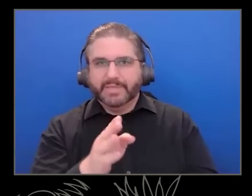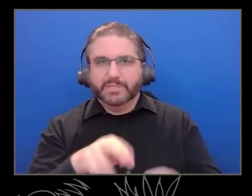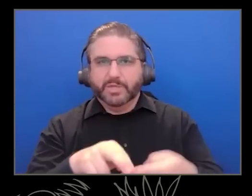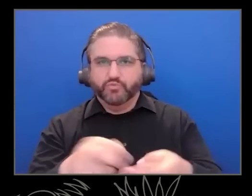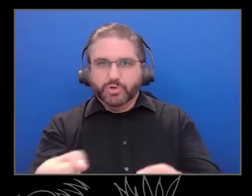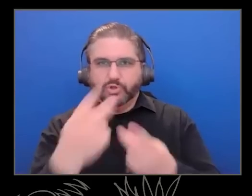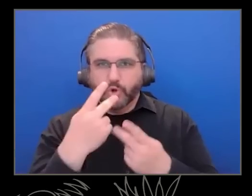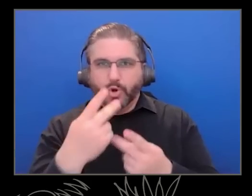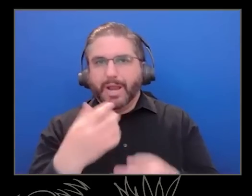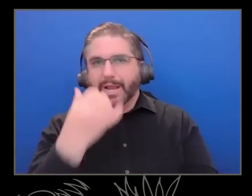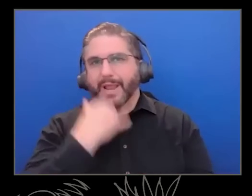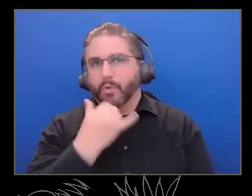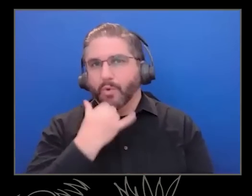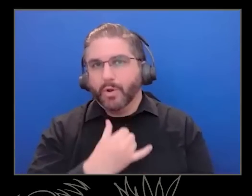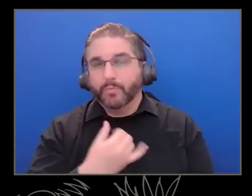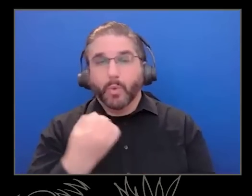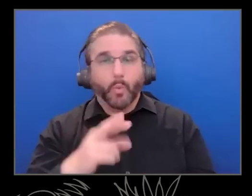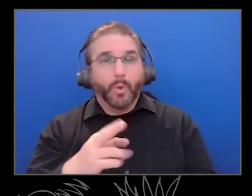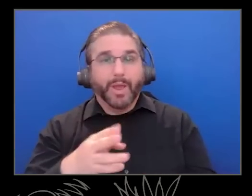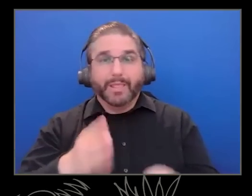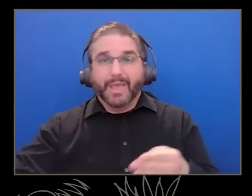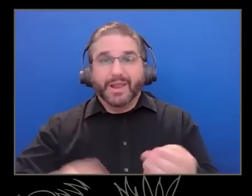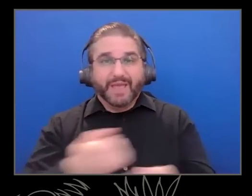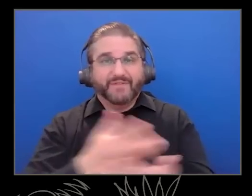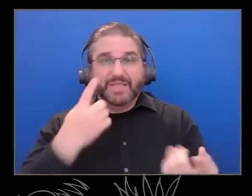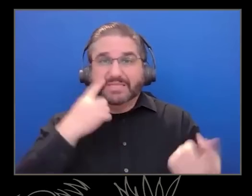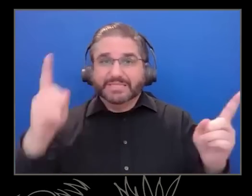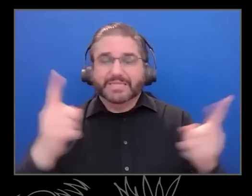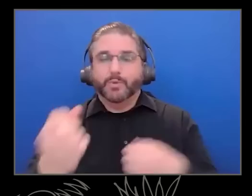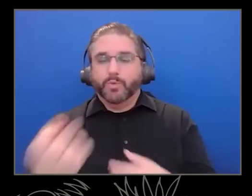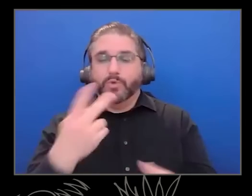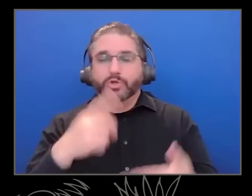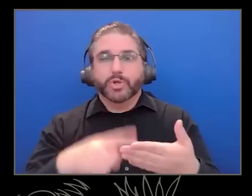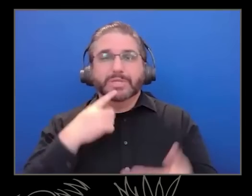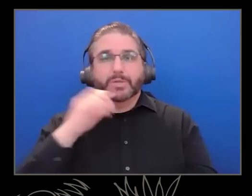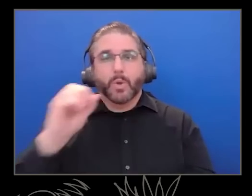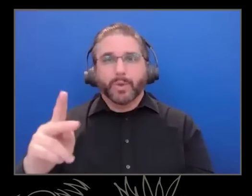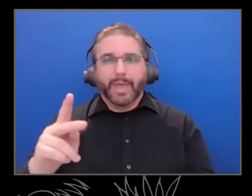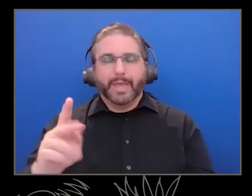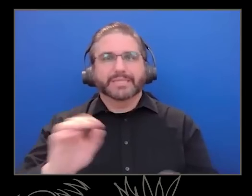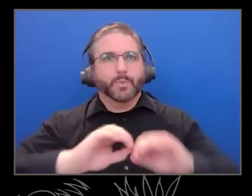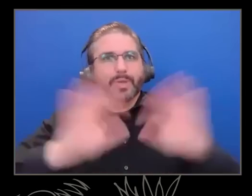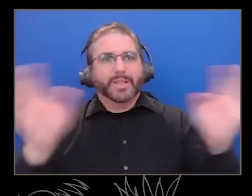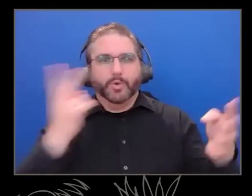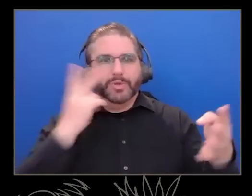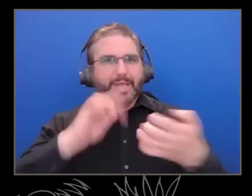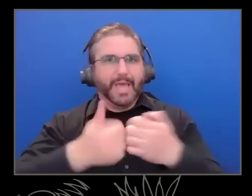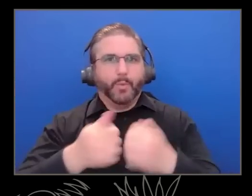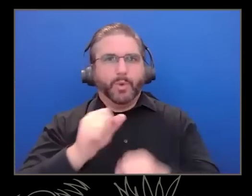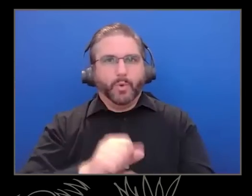error. Or at the end, if everything has succeeded, we've returned OK. Crystal clear to see how this is going to work.